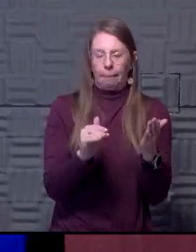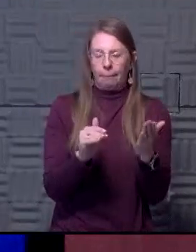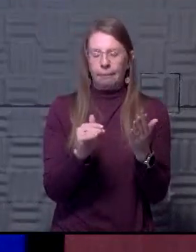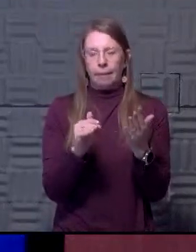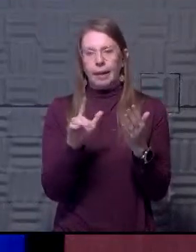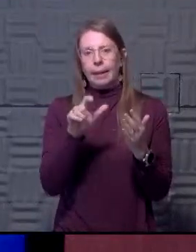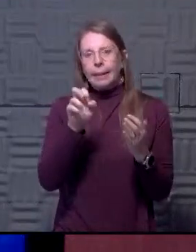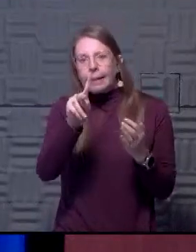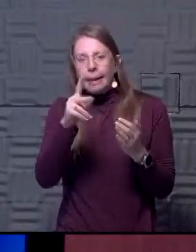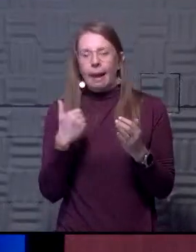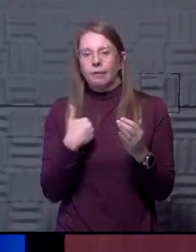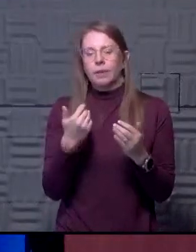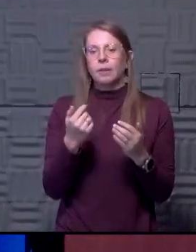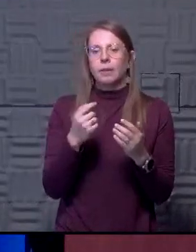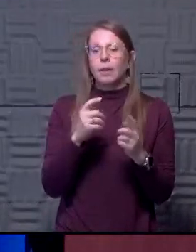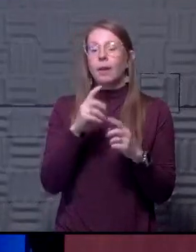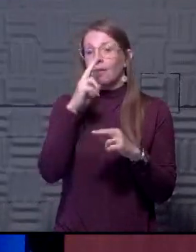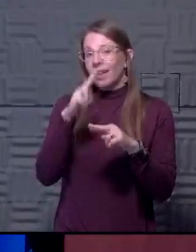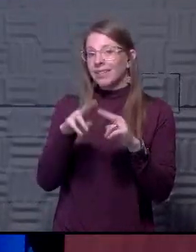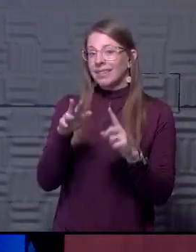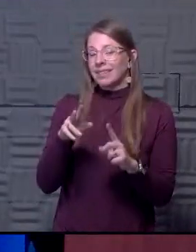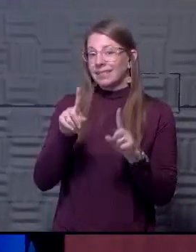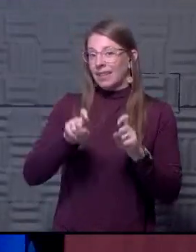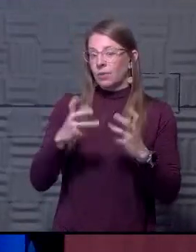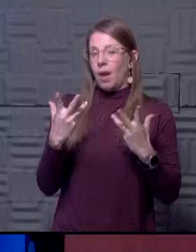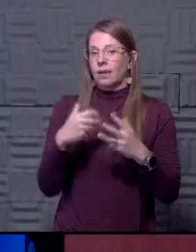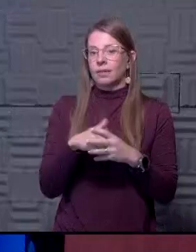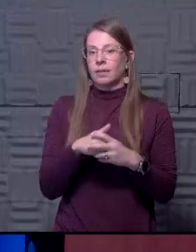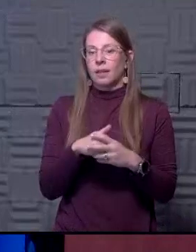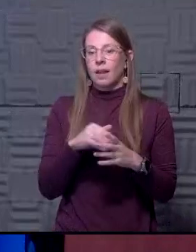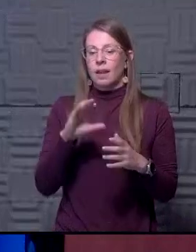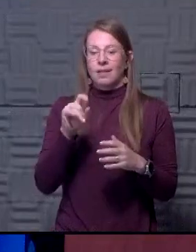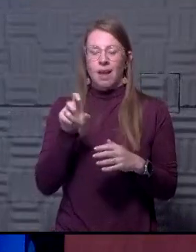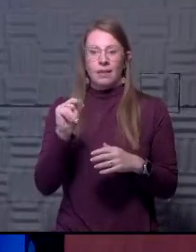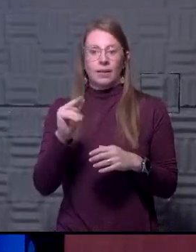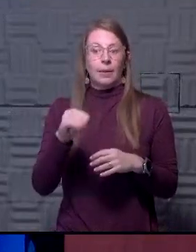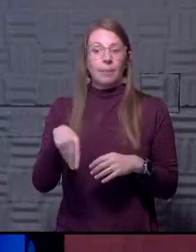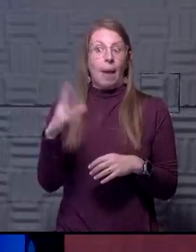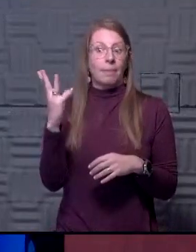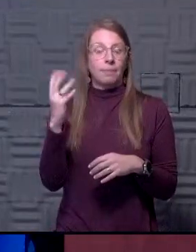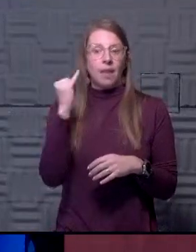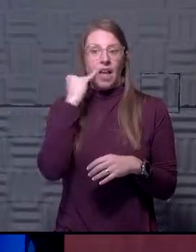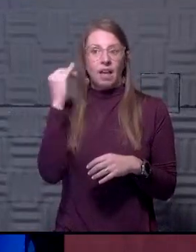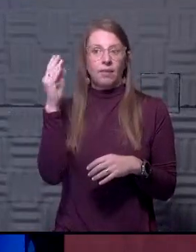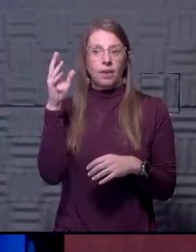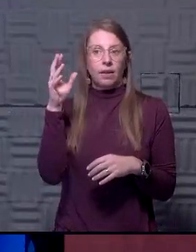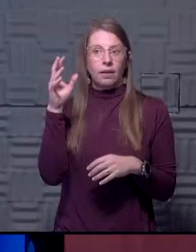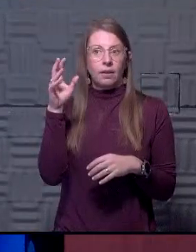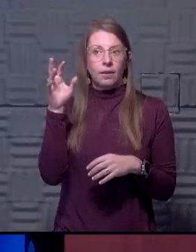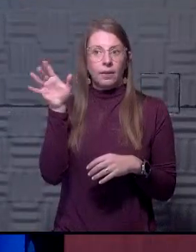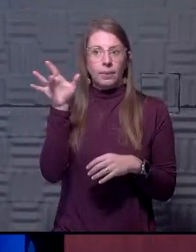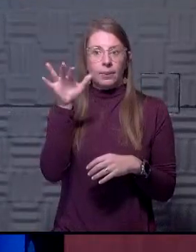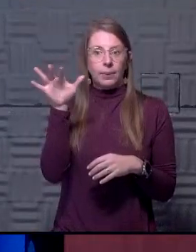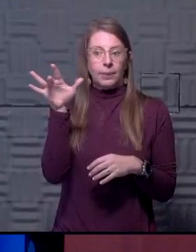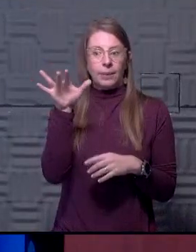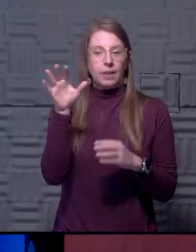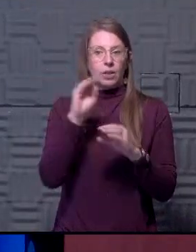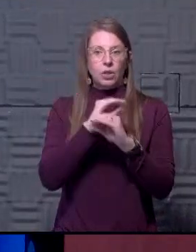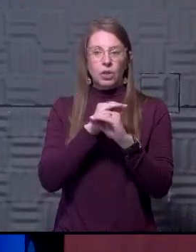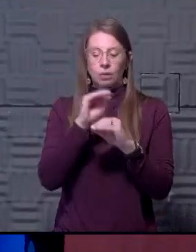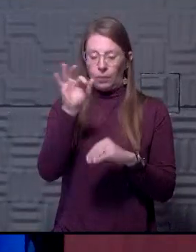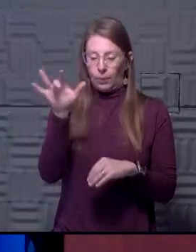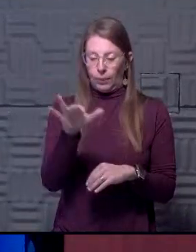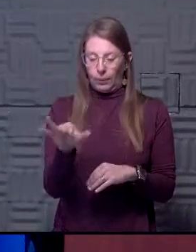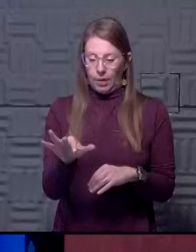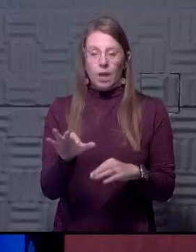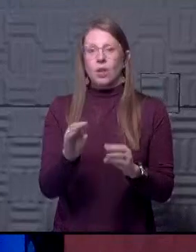airflow. Here's a fun little test you can do. Just take a little wisp of cotton or something and throw it in the air, and if it sits there and doesn't move around, no airflow.